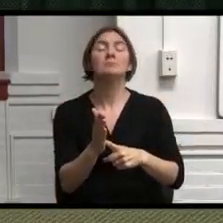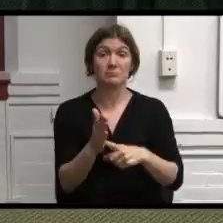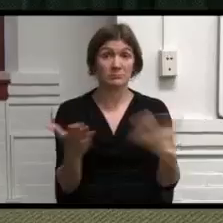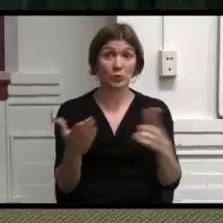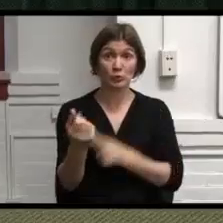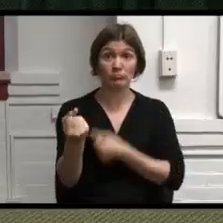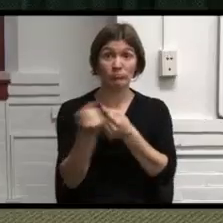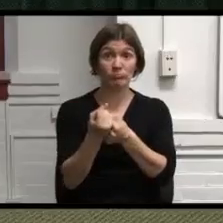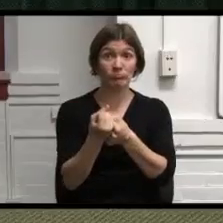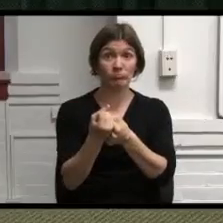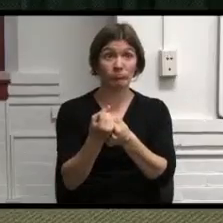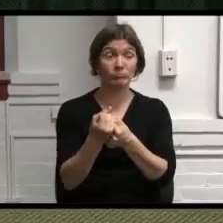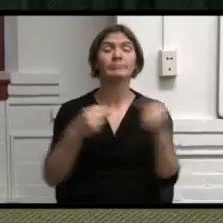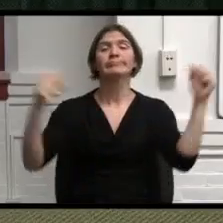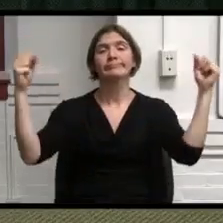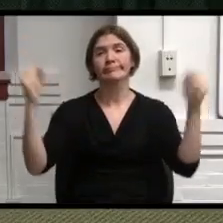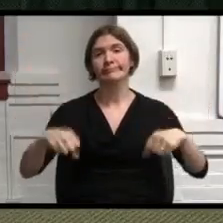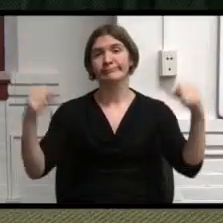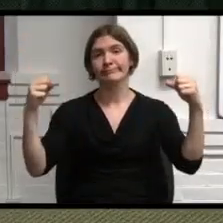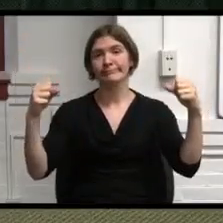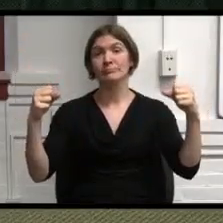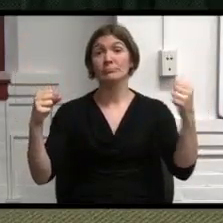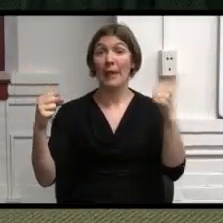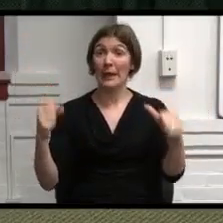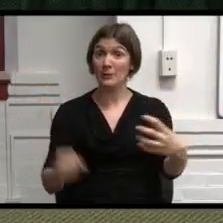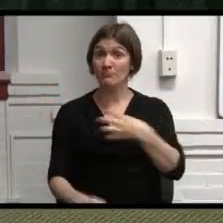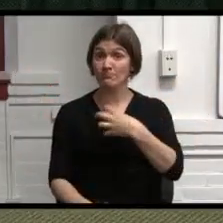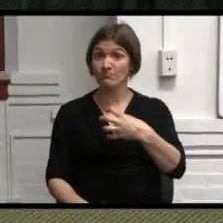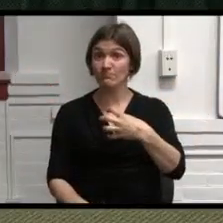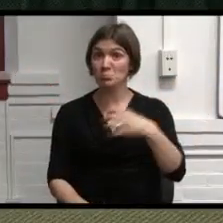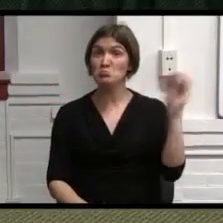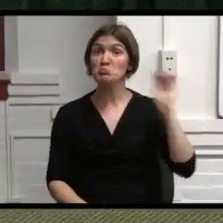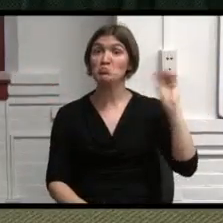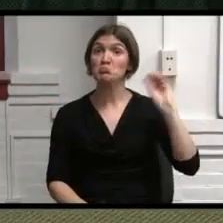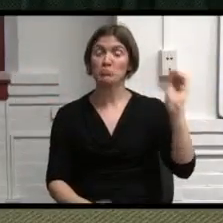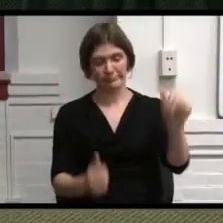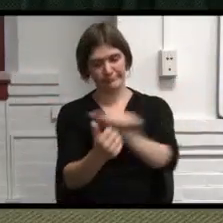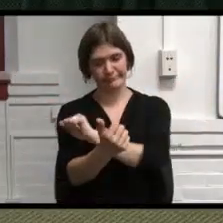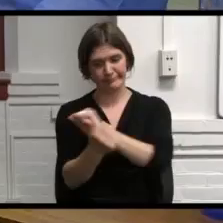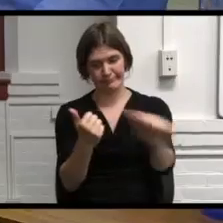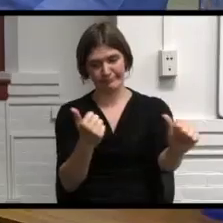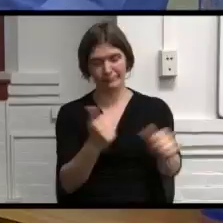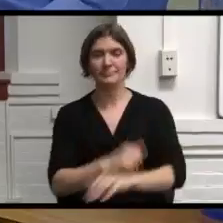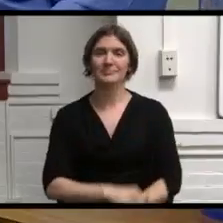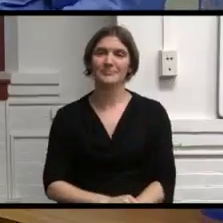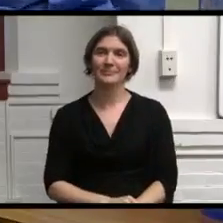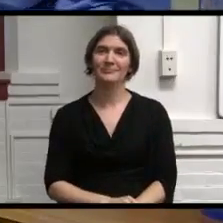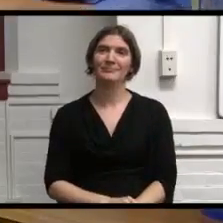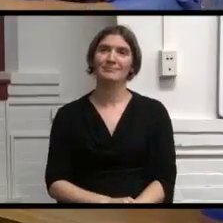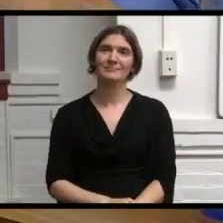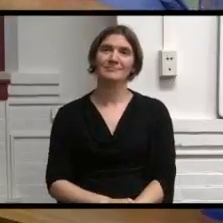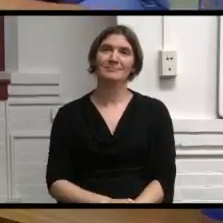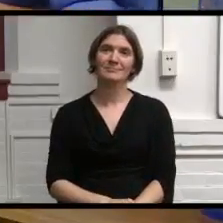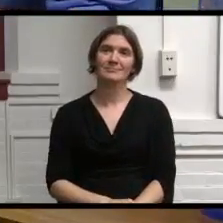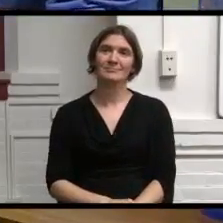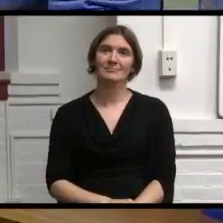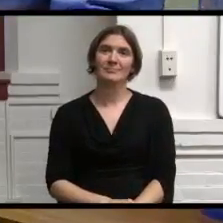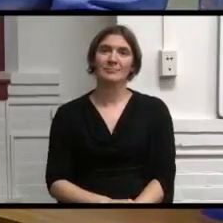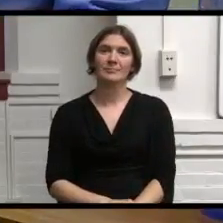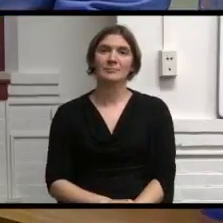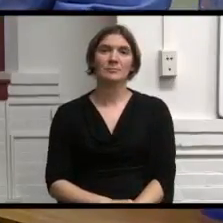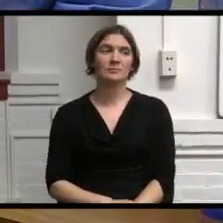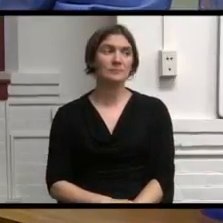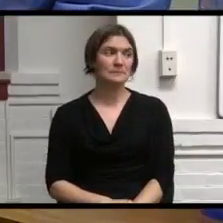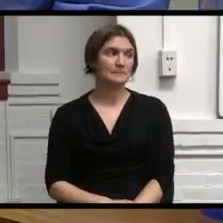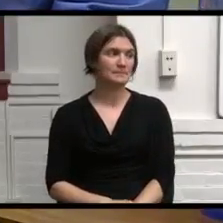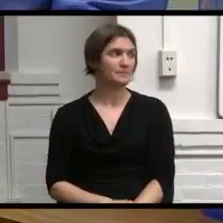All those in favor? Aye. Aye. Anyone opposed? Passes 4-0. You get to